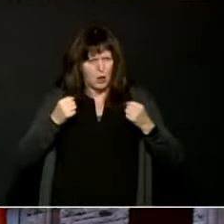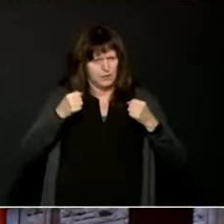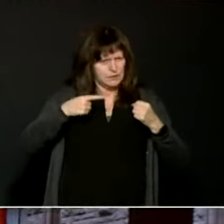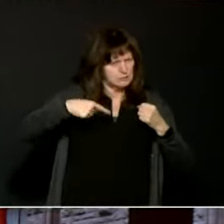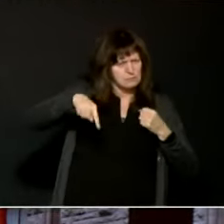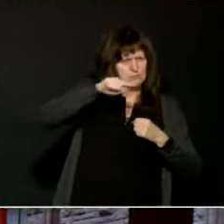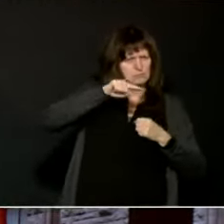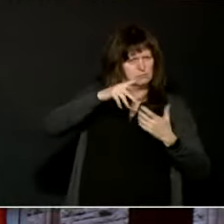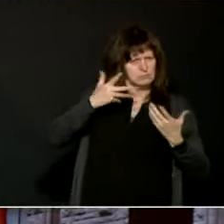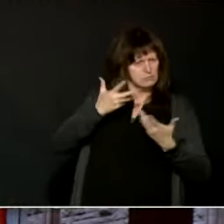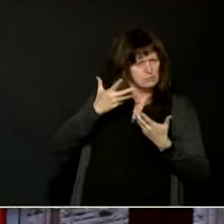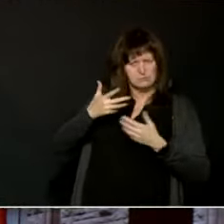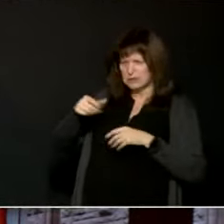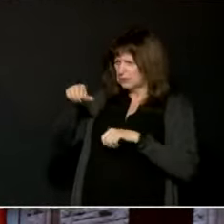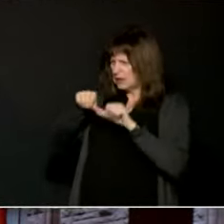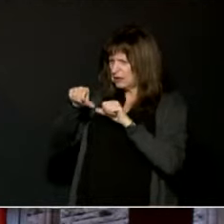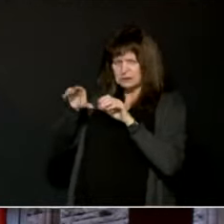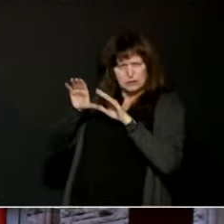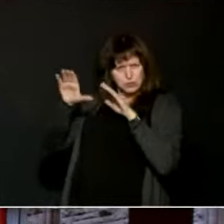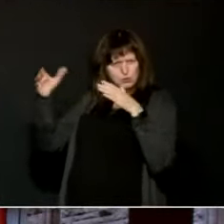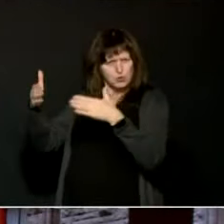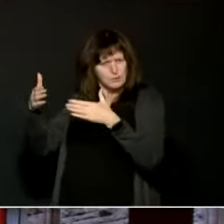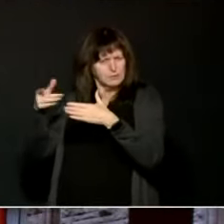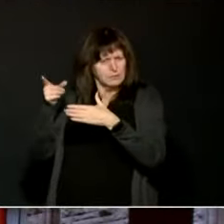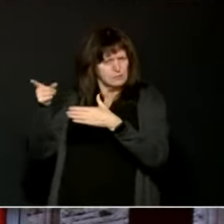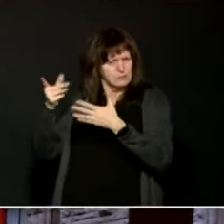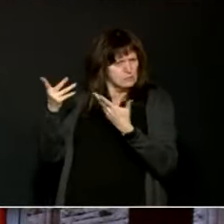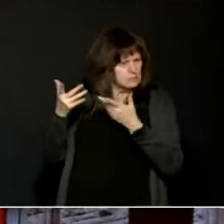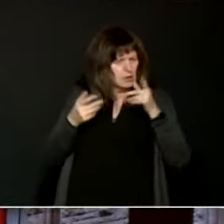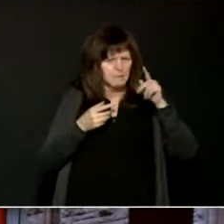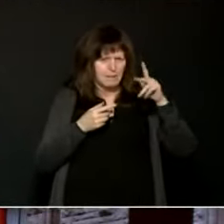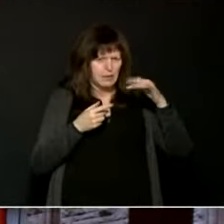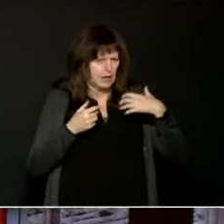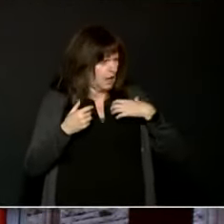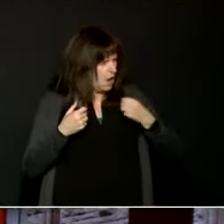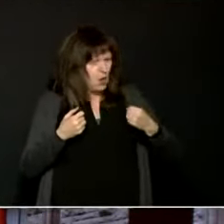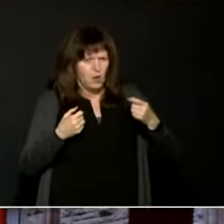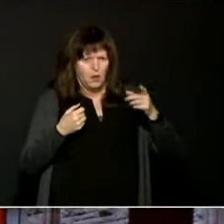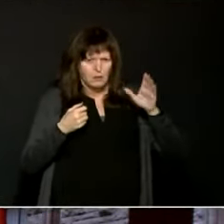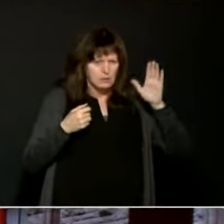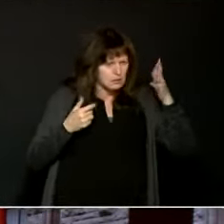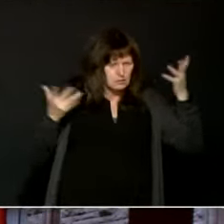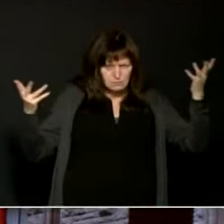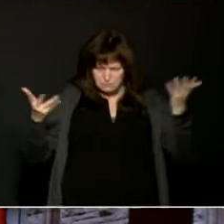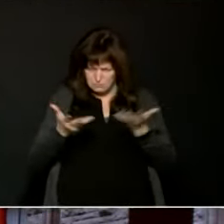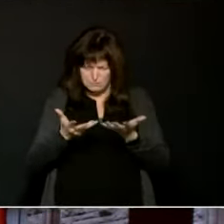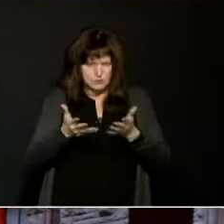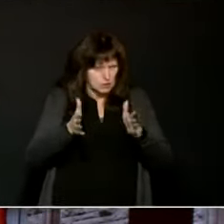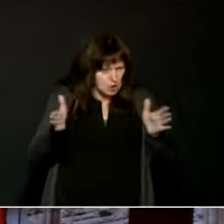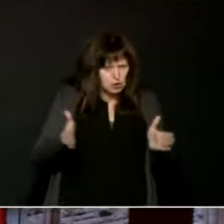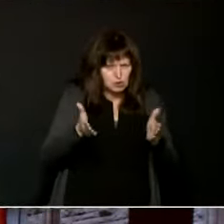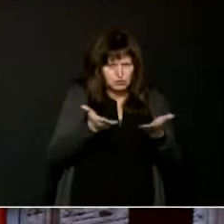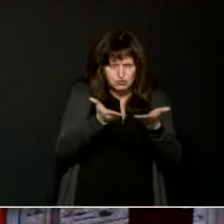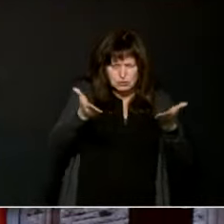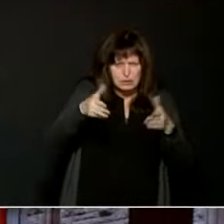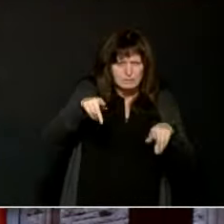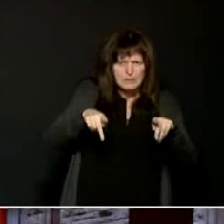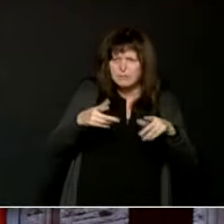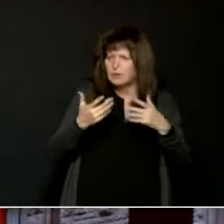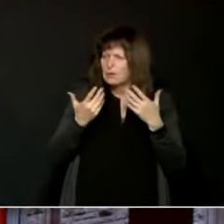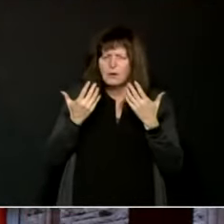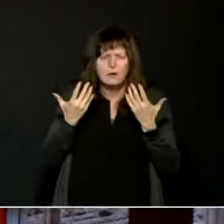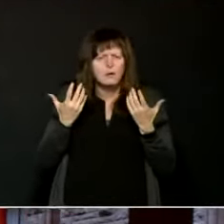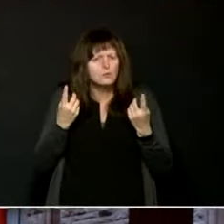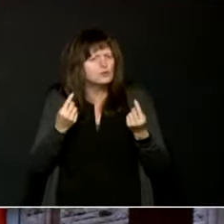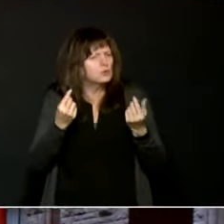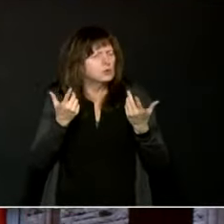come back with, as long as our public health measures table, to encourage more outdoor activities. Of course, safe outdoor activities with